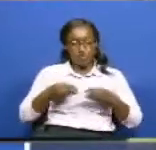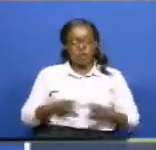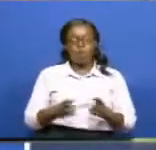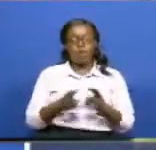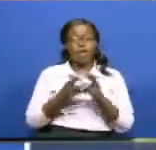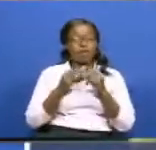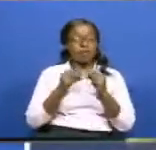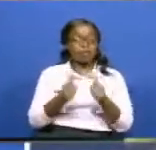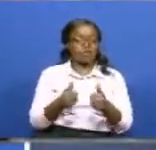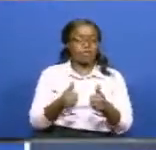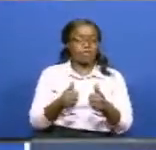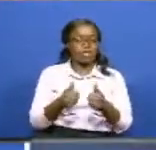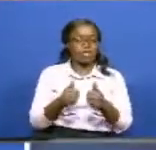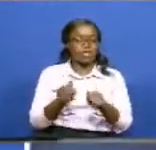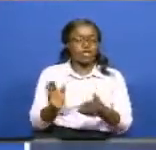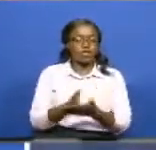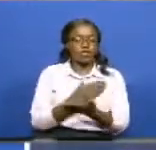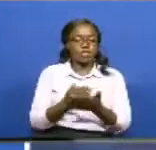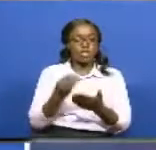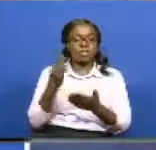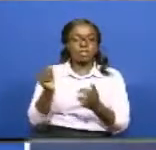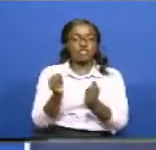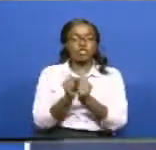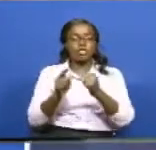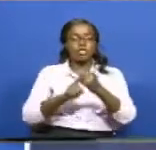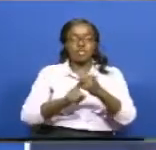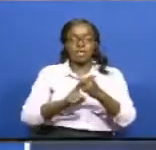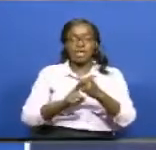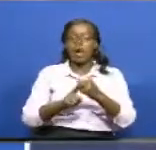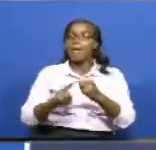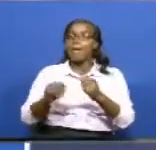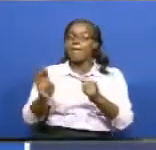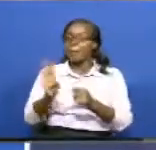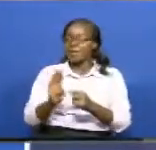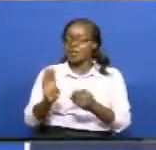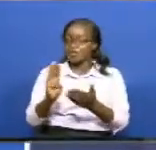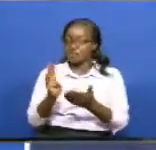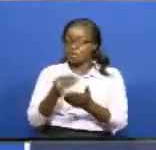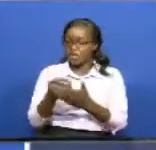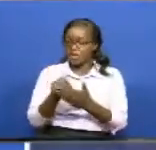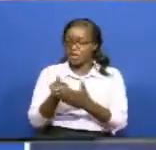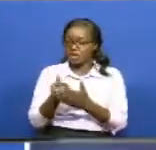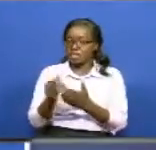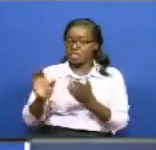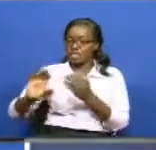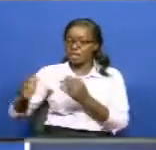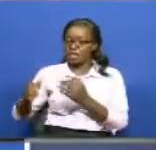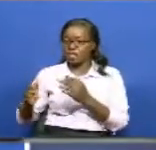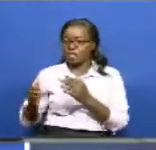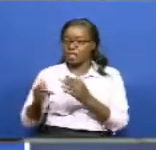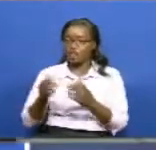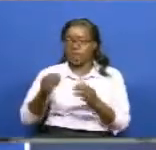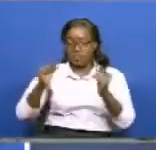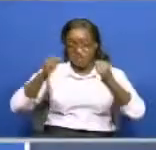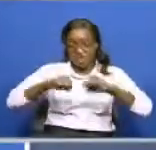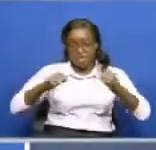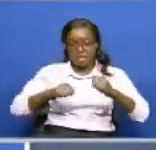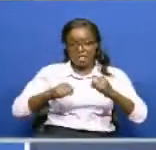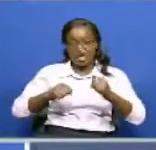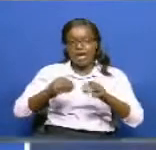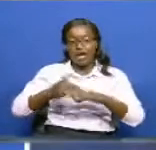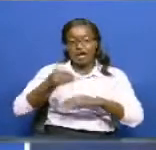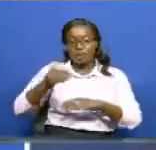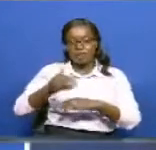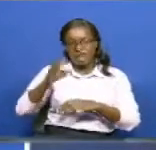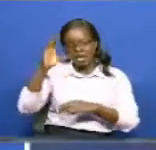to share 316 billion shillings among counties, saying they have reached a middle ground after considering several